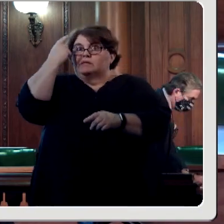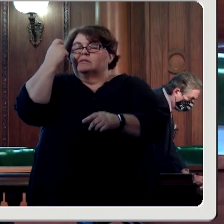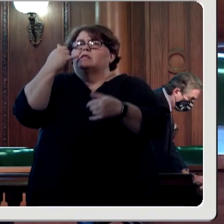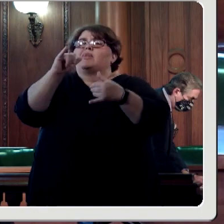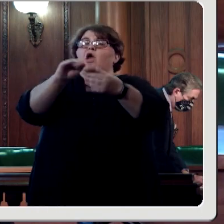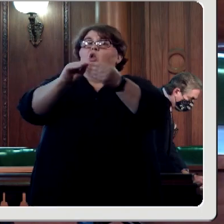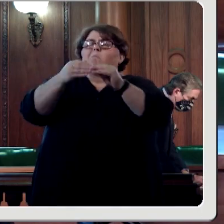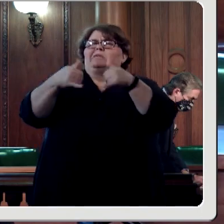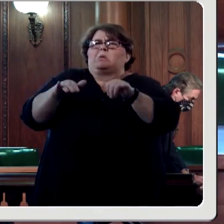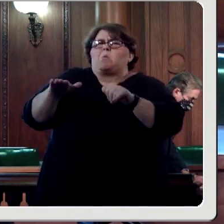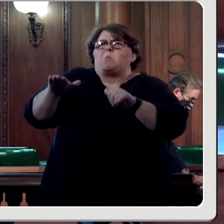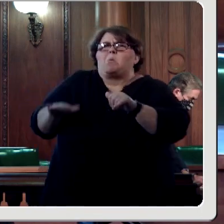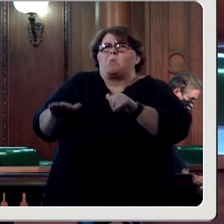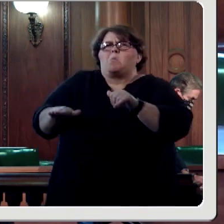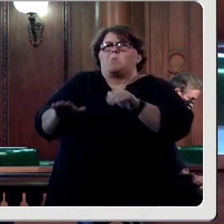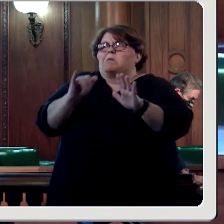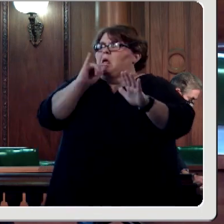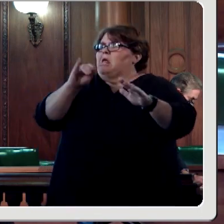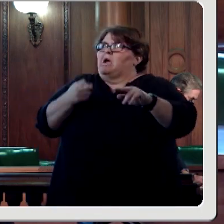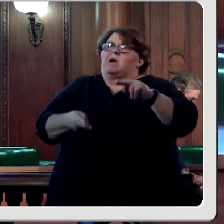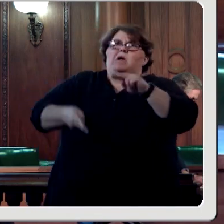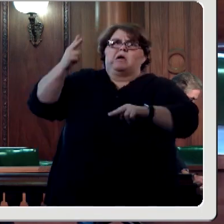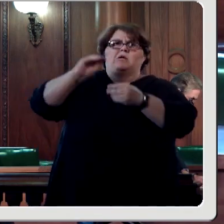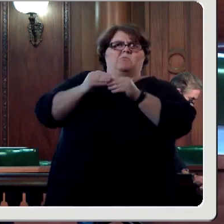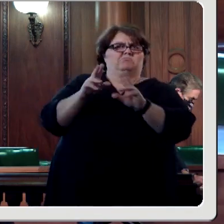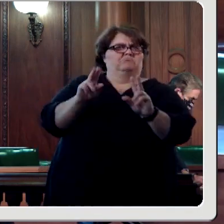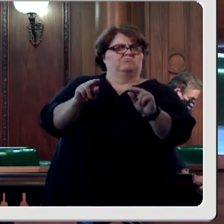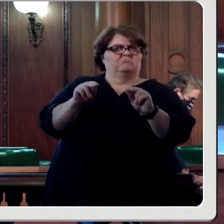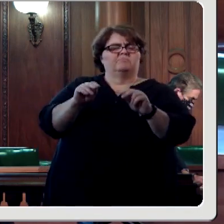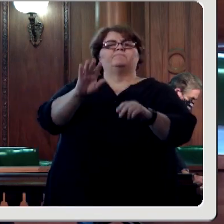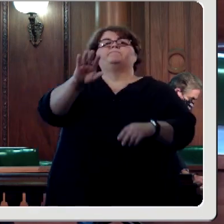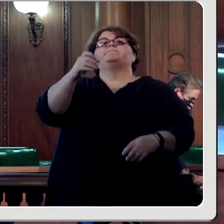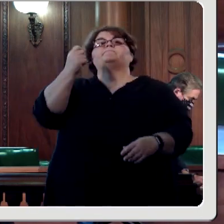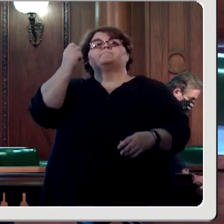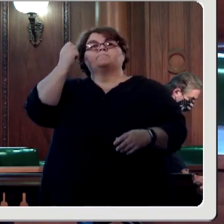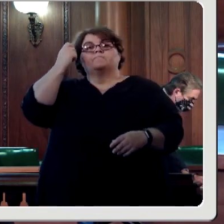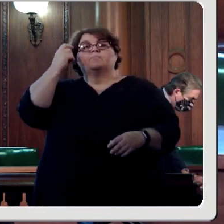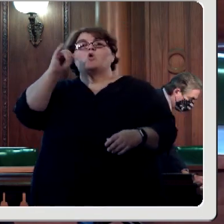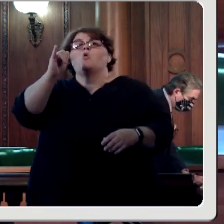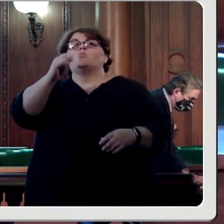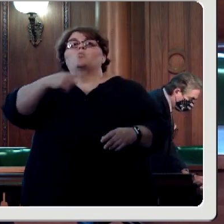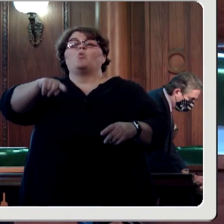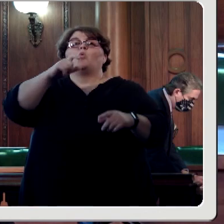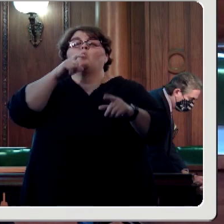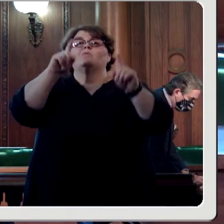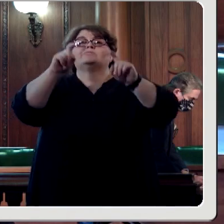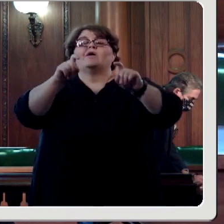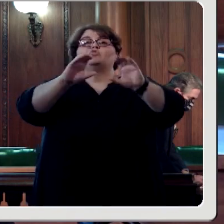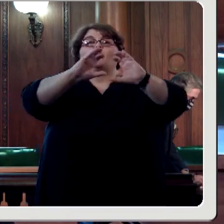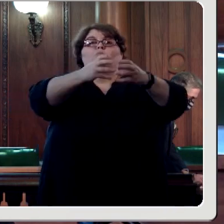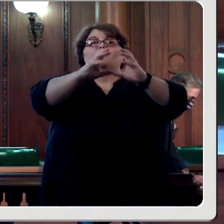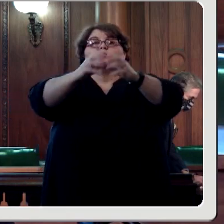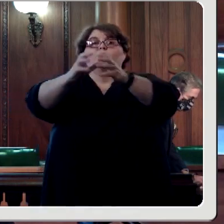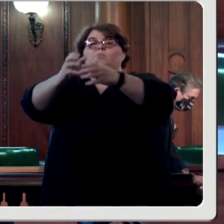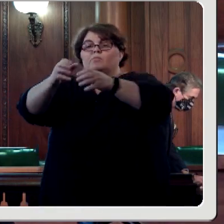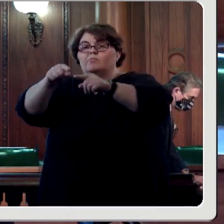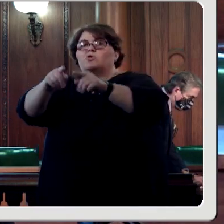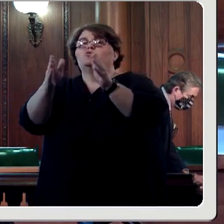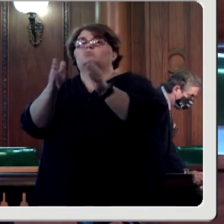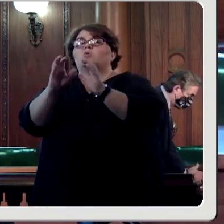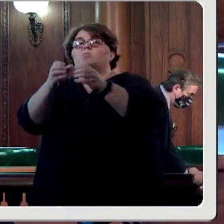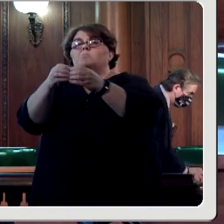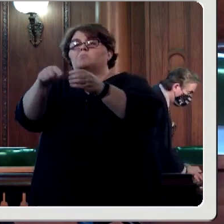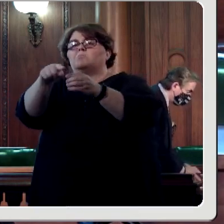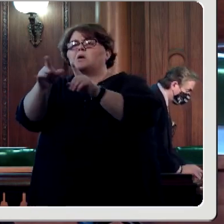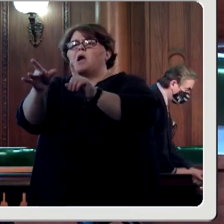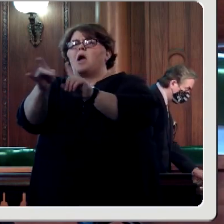active in the greater Springfield community and throughout the Pioneer Valley. As of this morning, we have 3 hospitalized